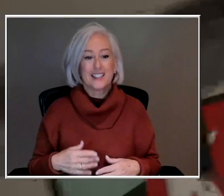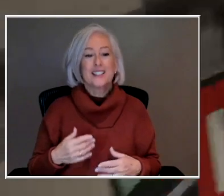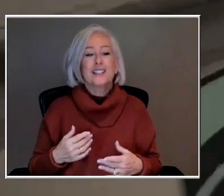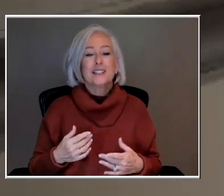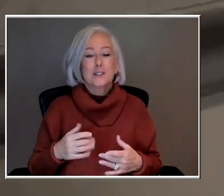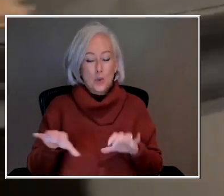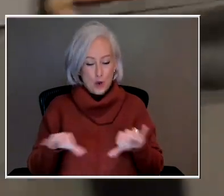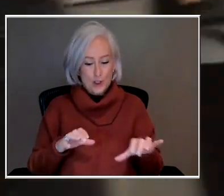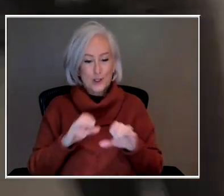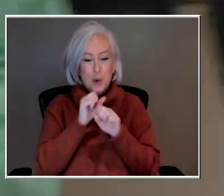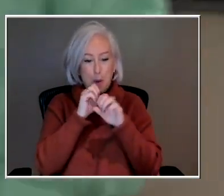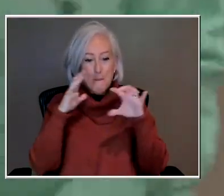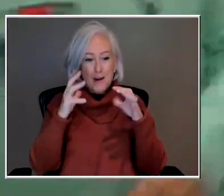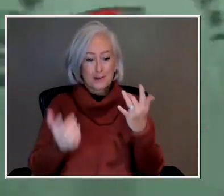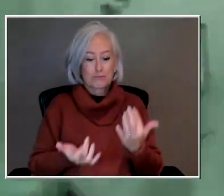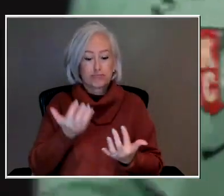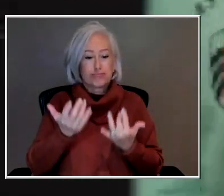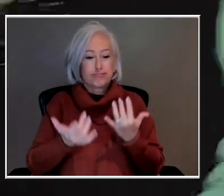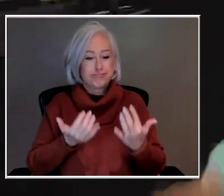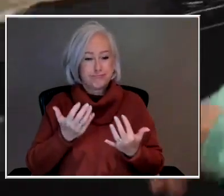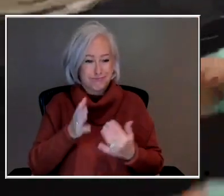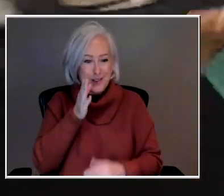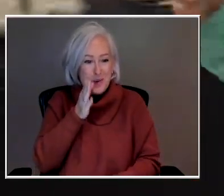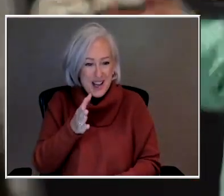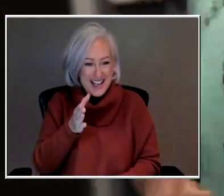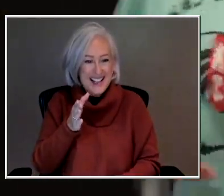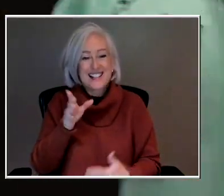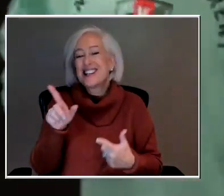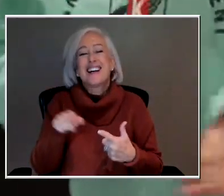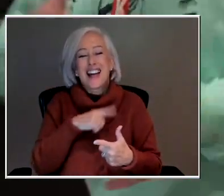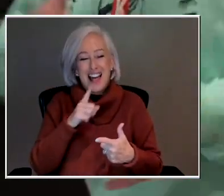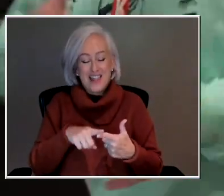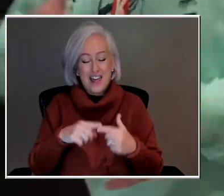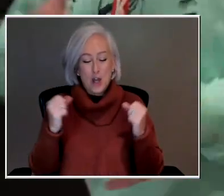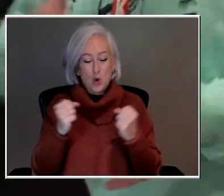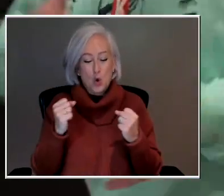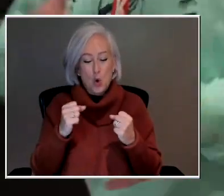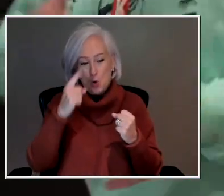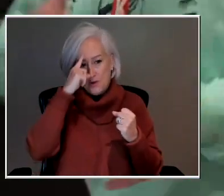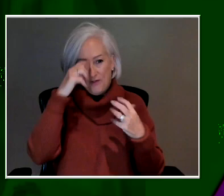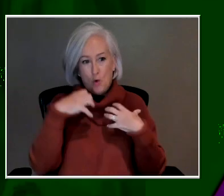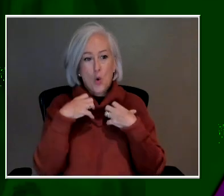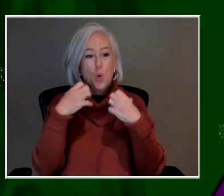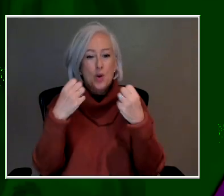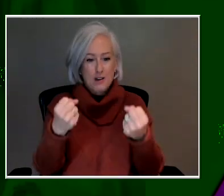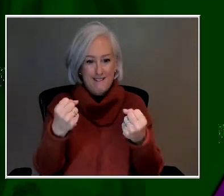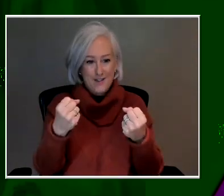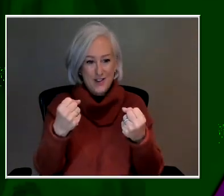there soon. But then also the cold tub for recovery.